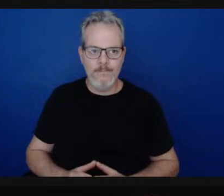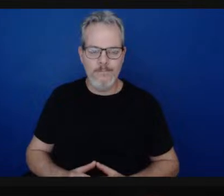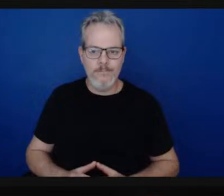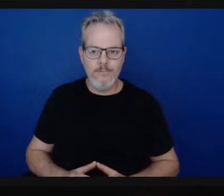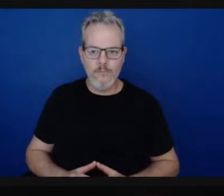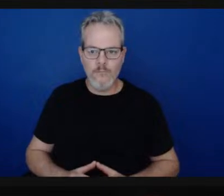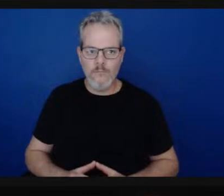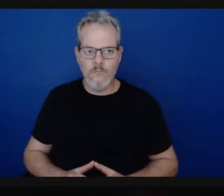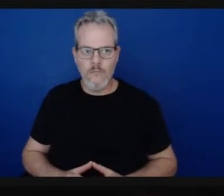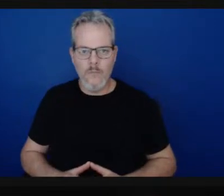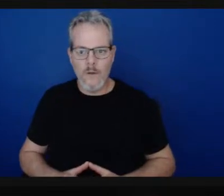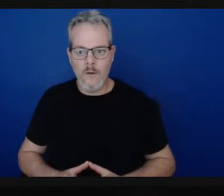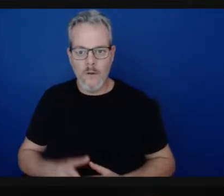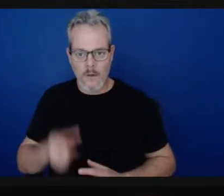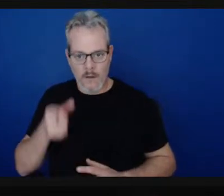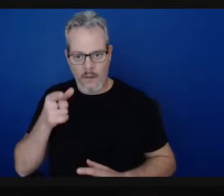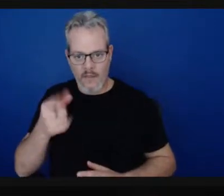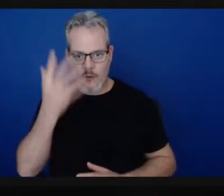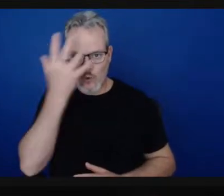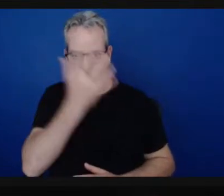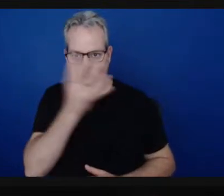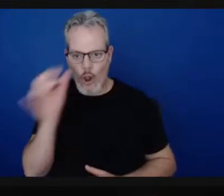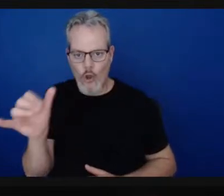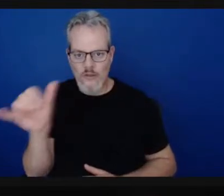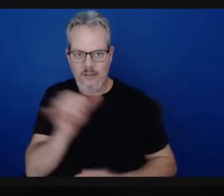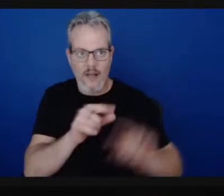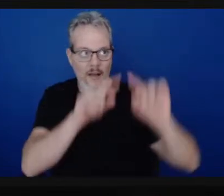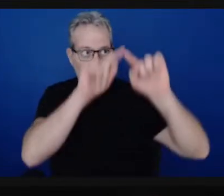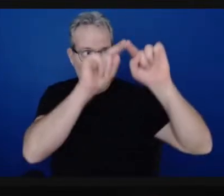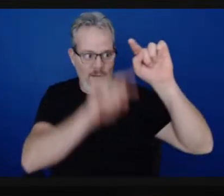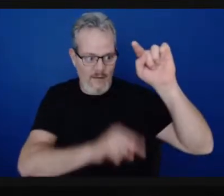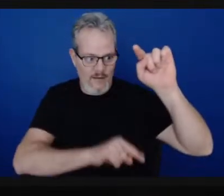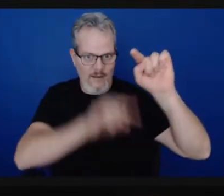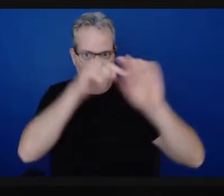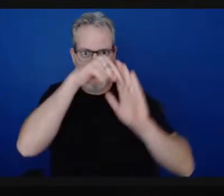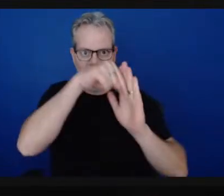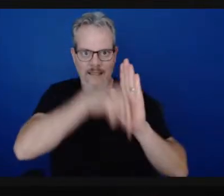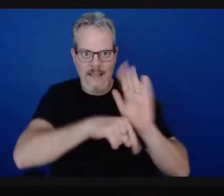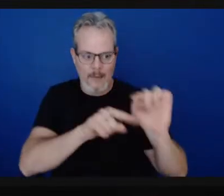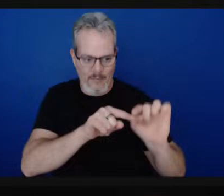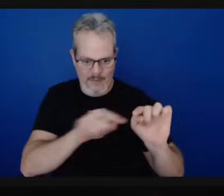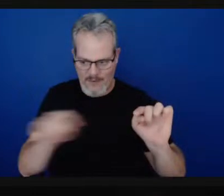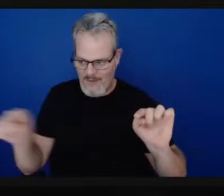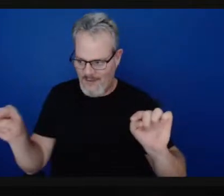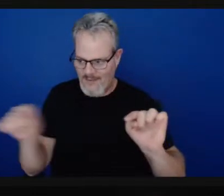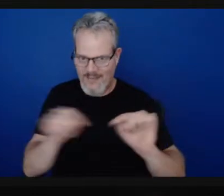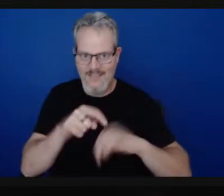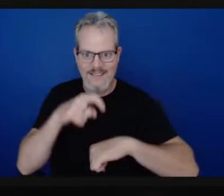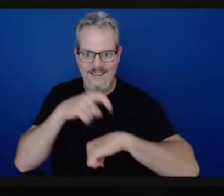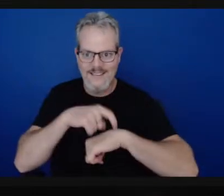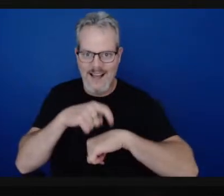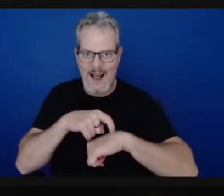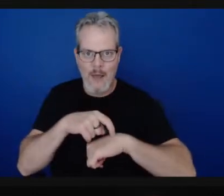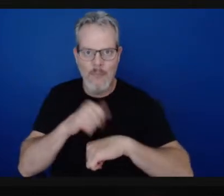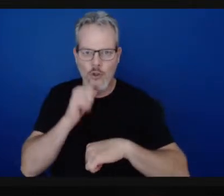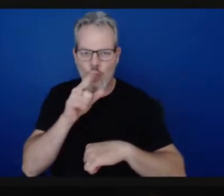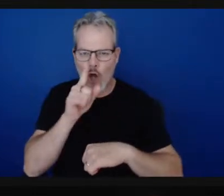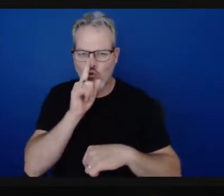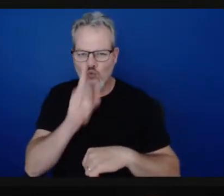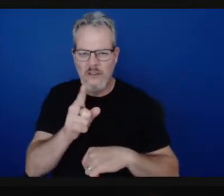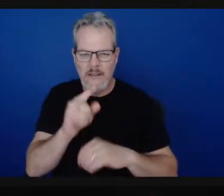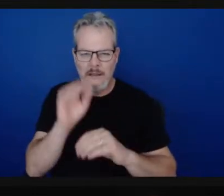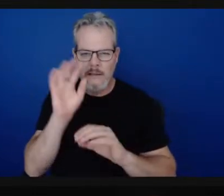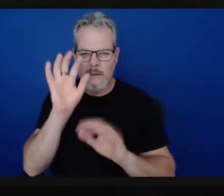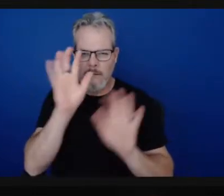This is what it looks like, depth versus time. There's no real pattern there. Unlike the other pattern, we don't